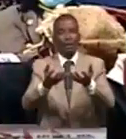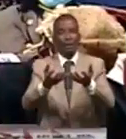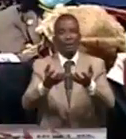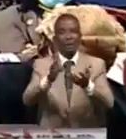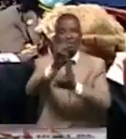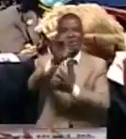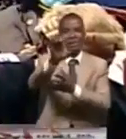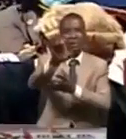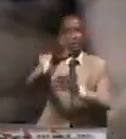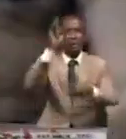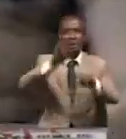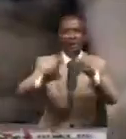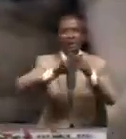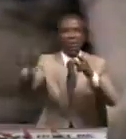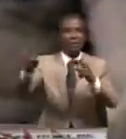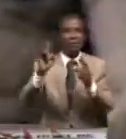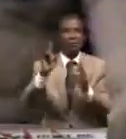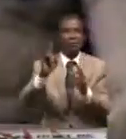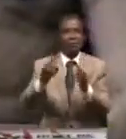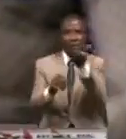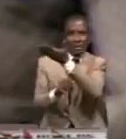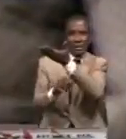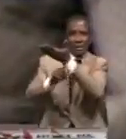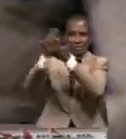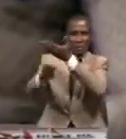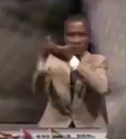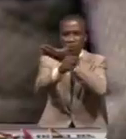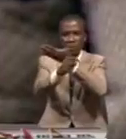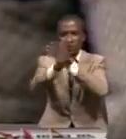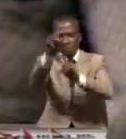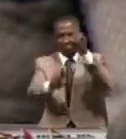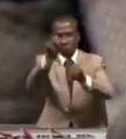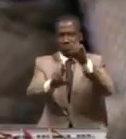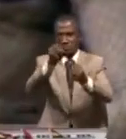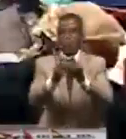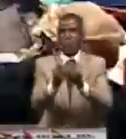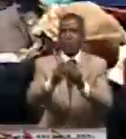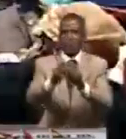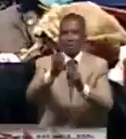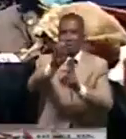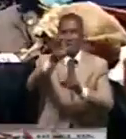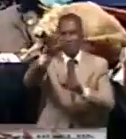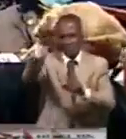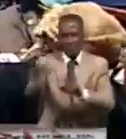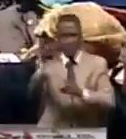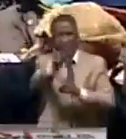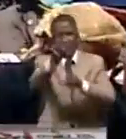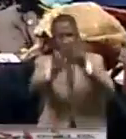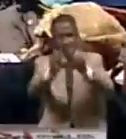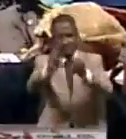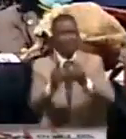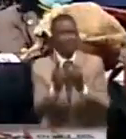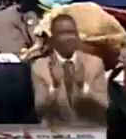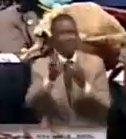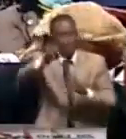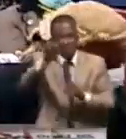from cross-examination when they have elected. My Lord, when they have elected, that is the point. They have